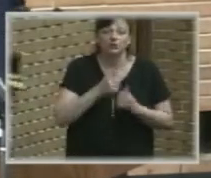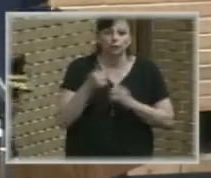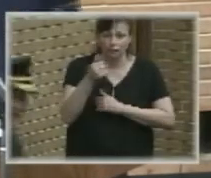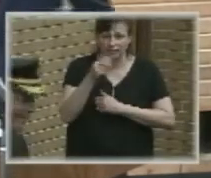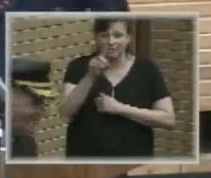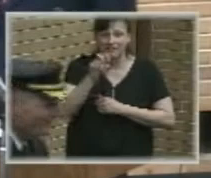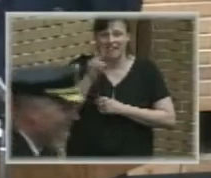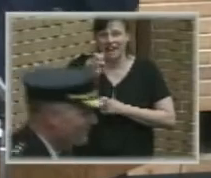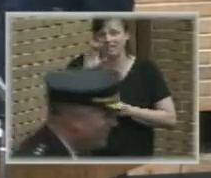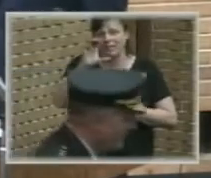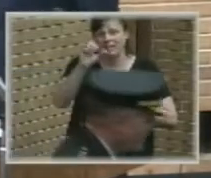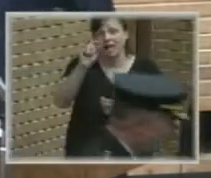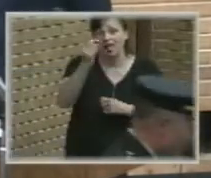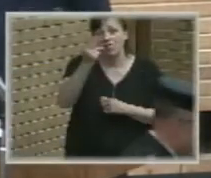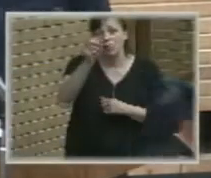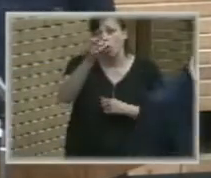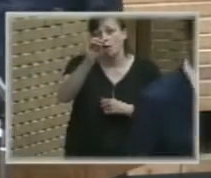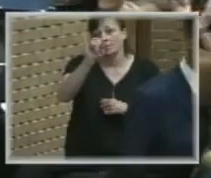Cathaldi.